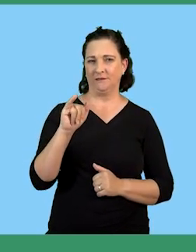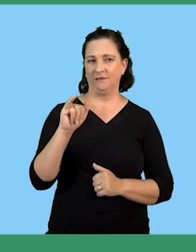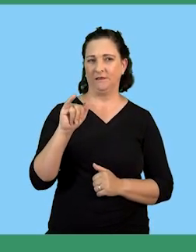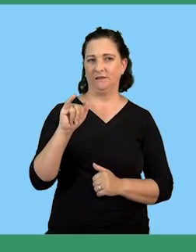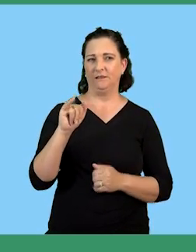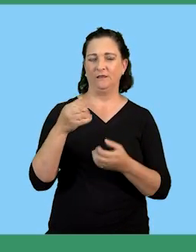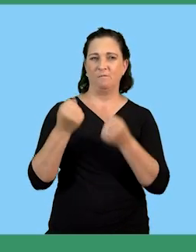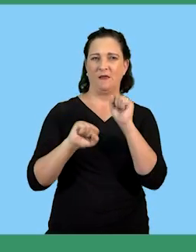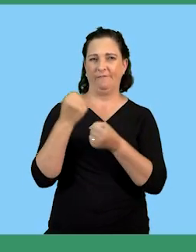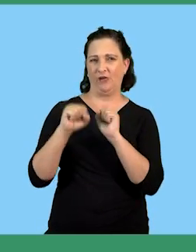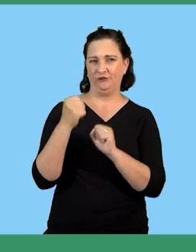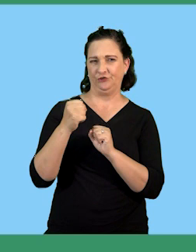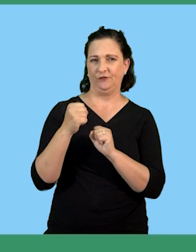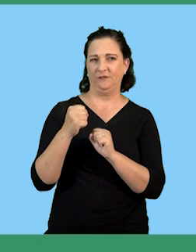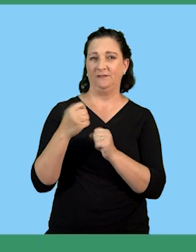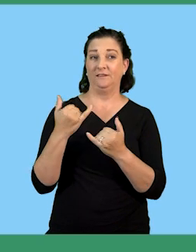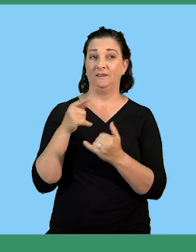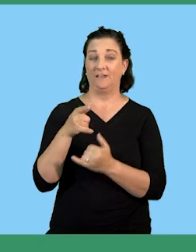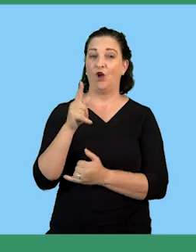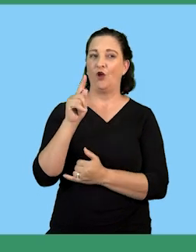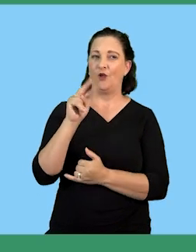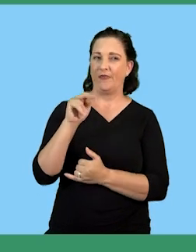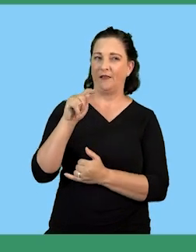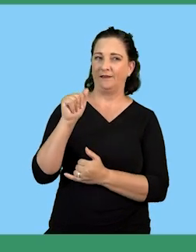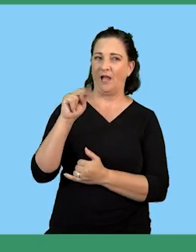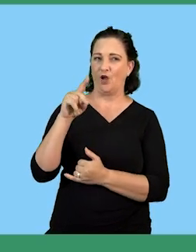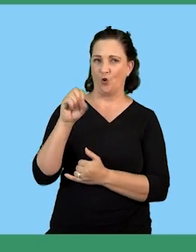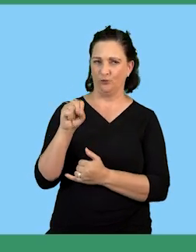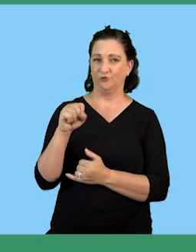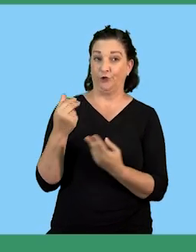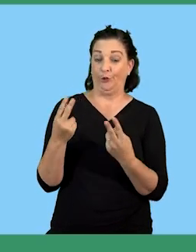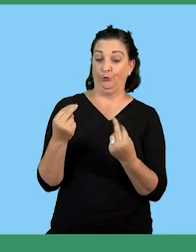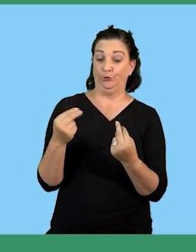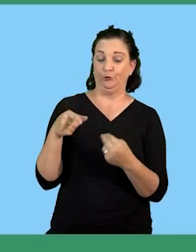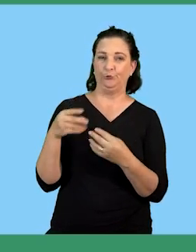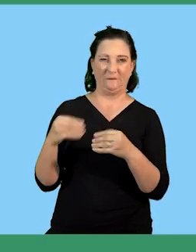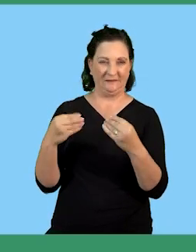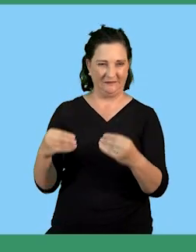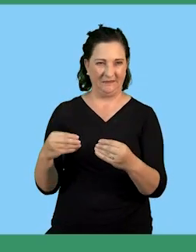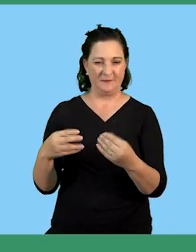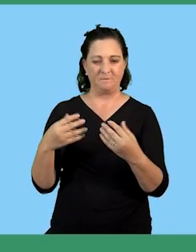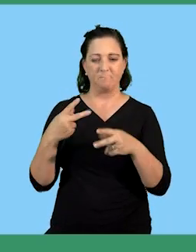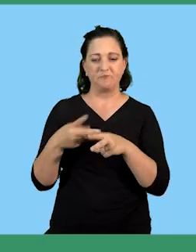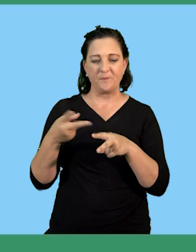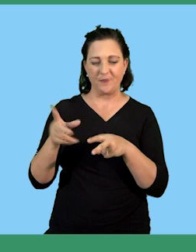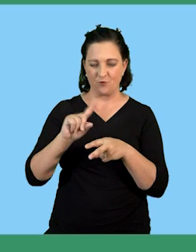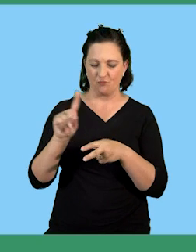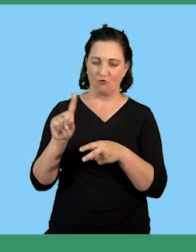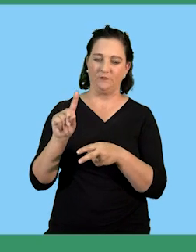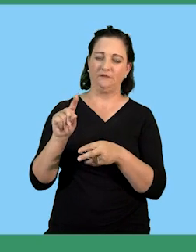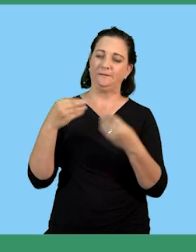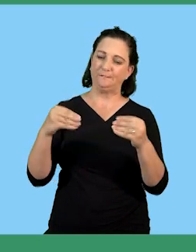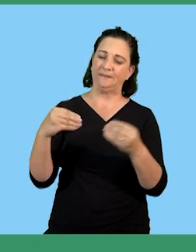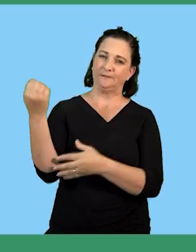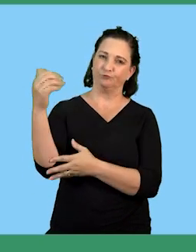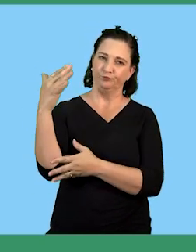KM. Ntando, the new CEO at Kwezi Manufacturer, is preparing a business presentation